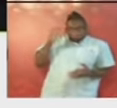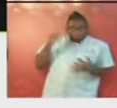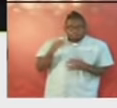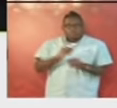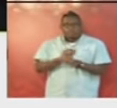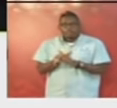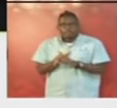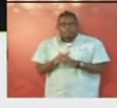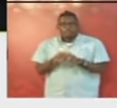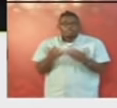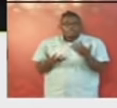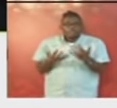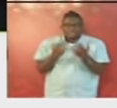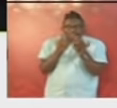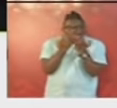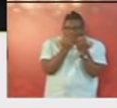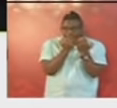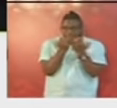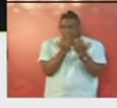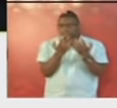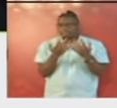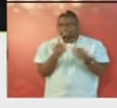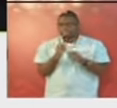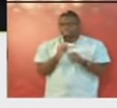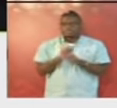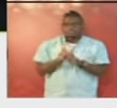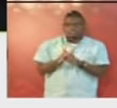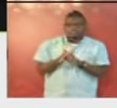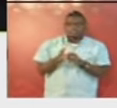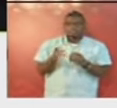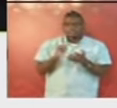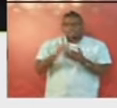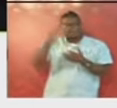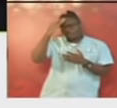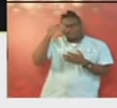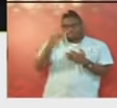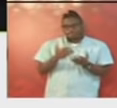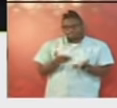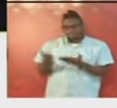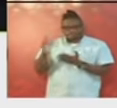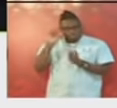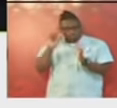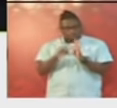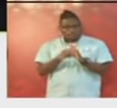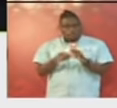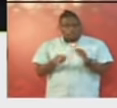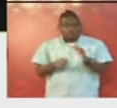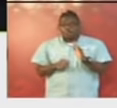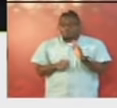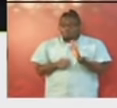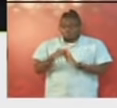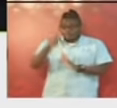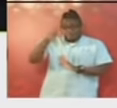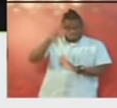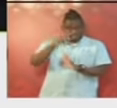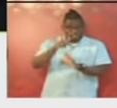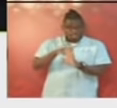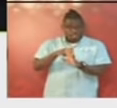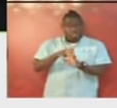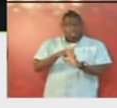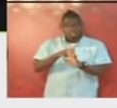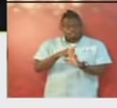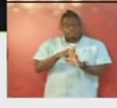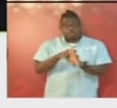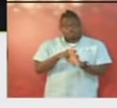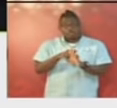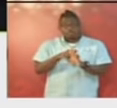to August. And you can see that in August, it was even worse than in the month of July. The